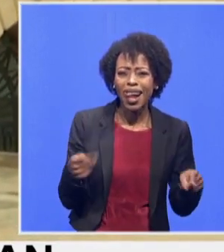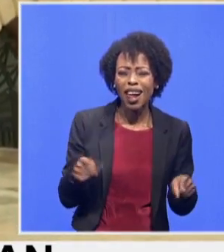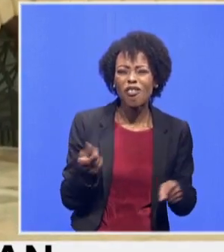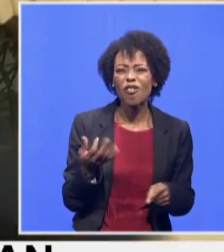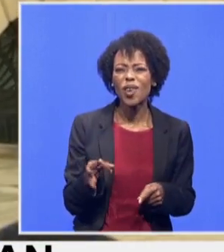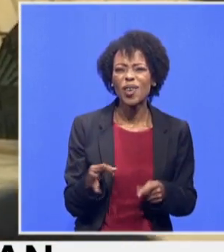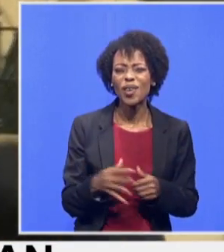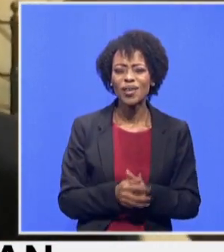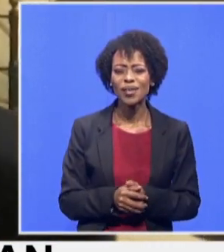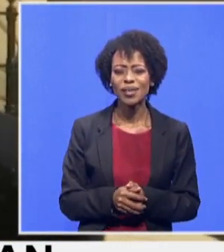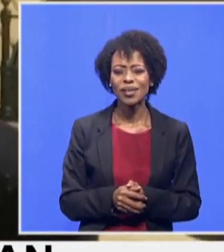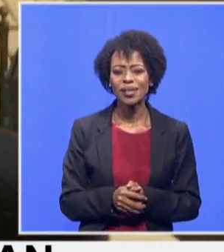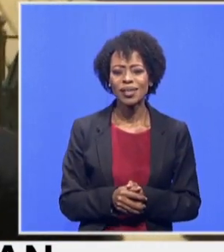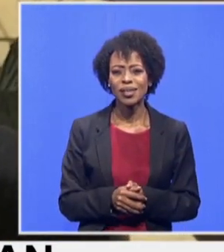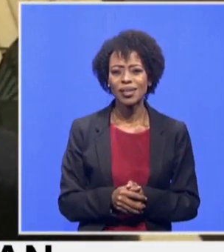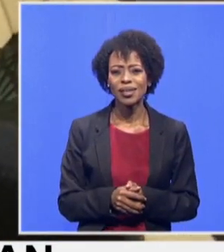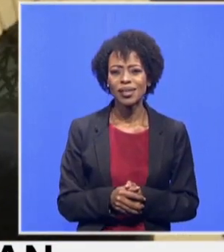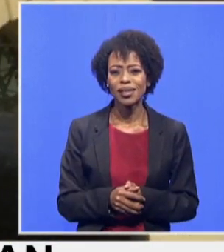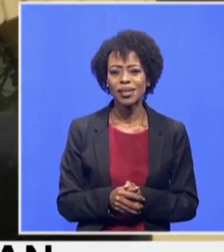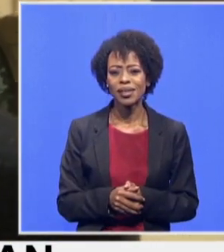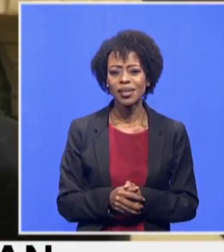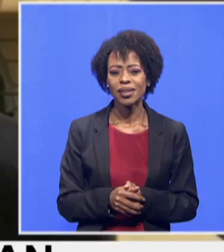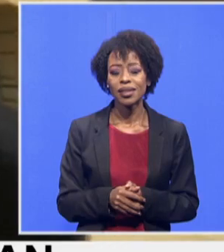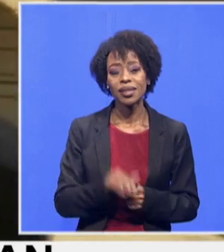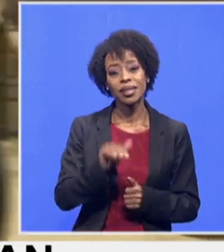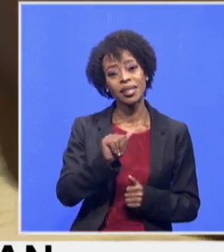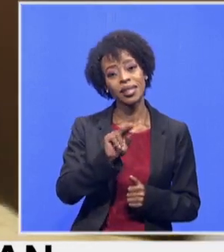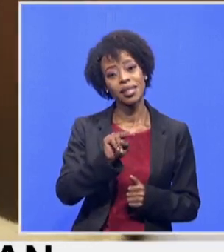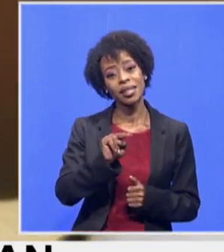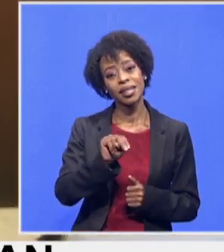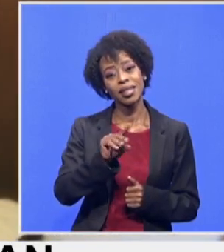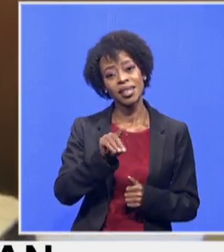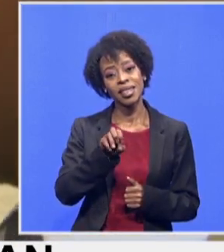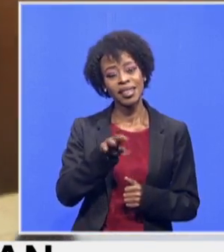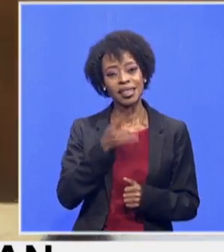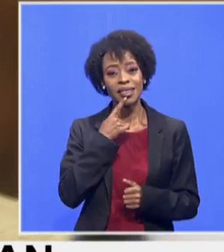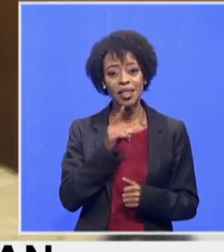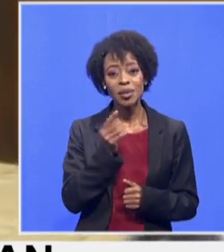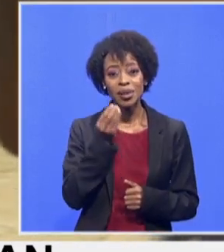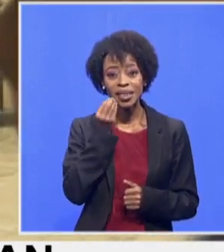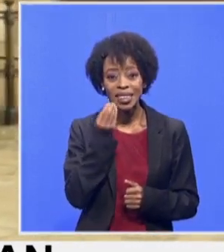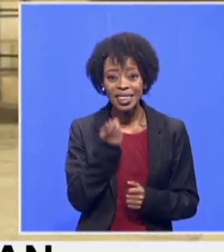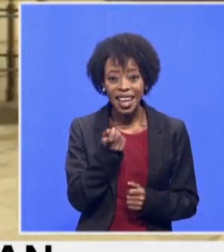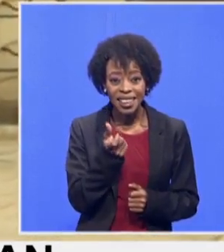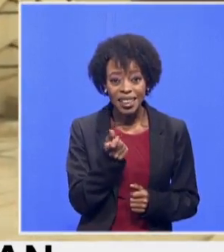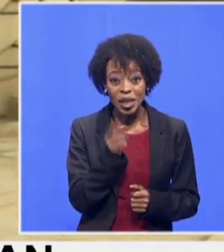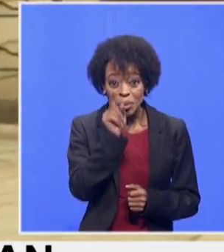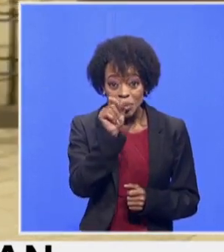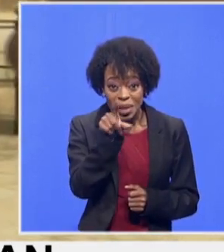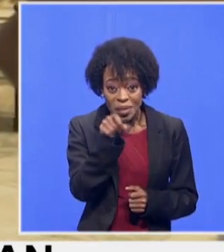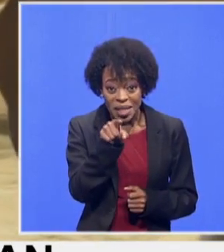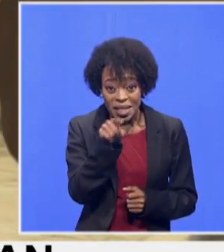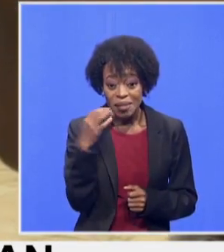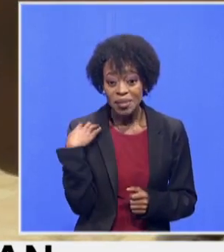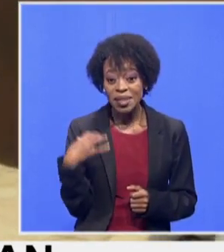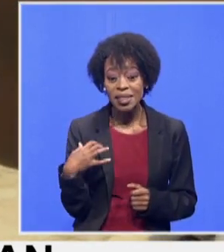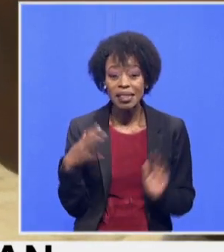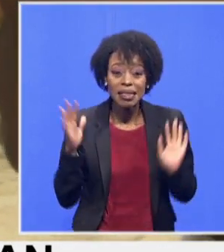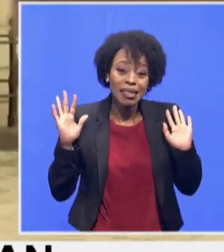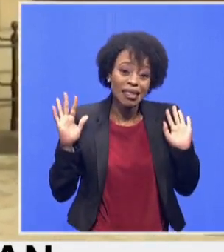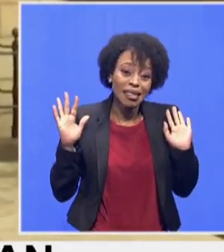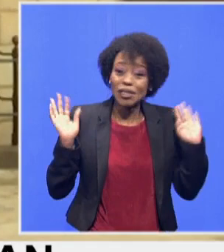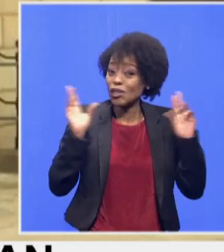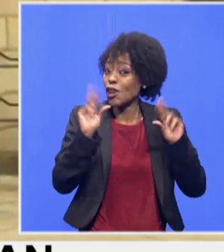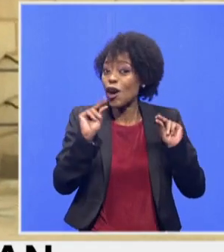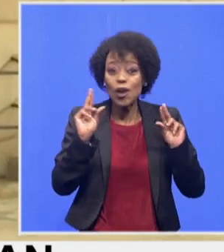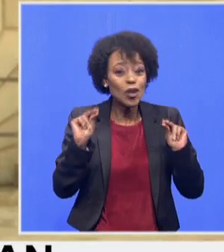about. Were you that minister that director said you must let a few people eat a little bit? Oh, no, definitely